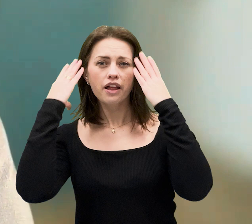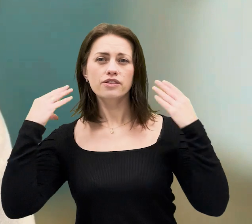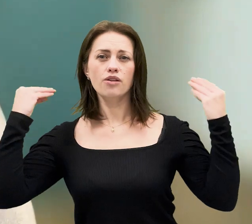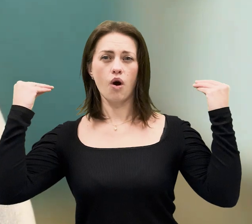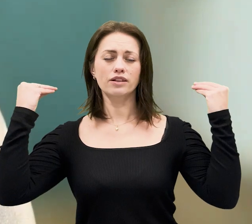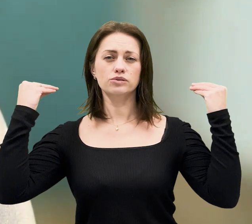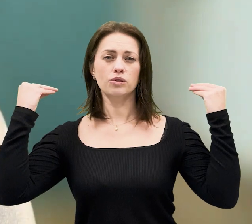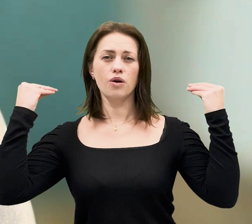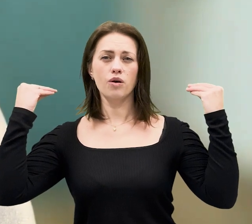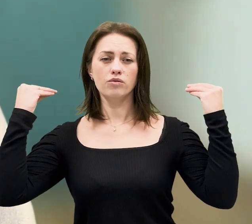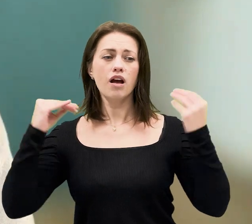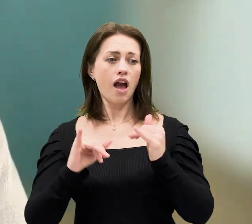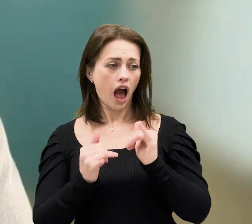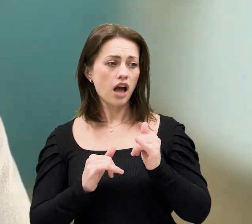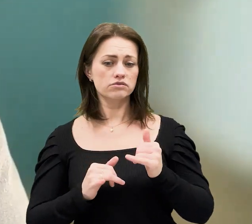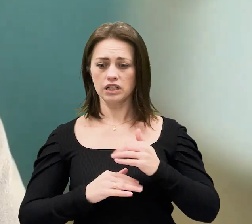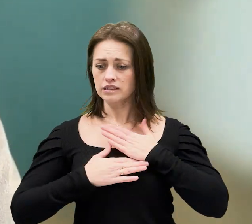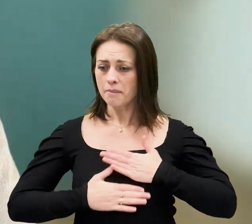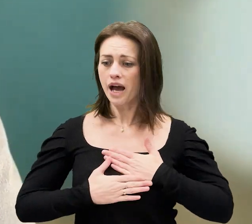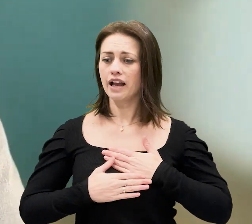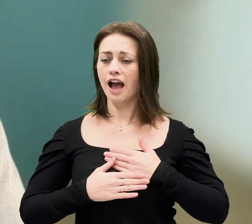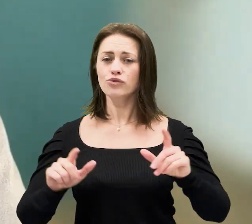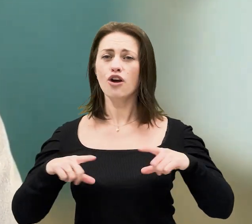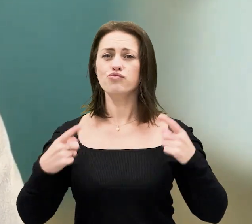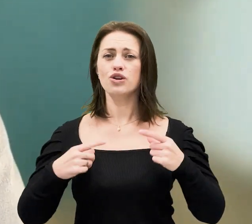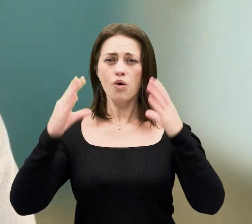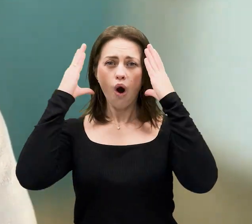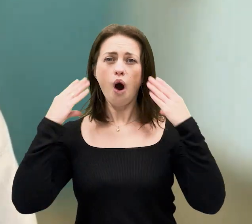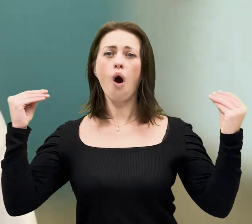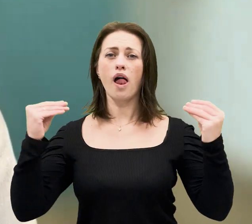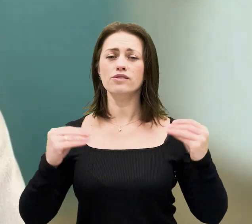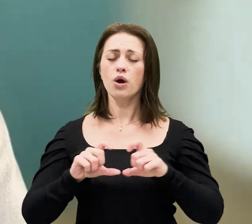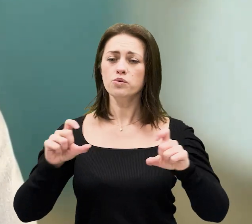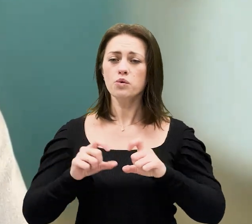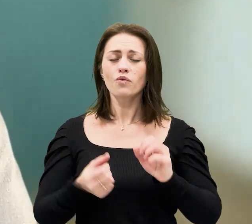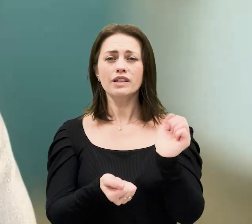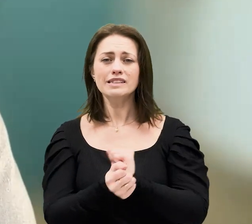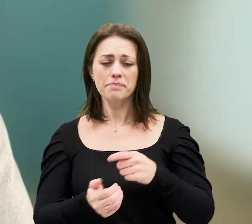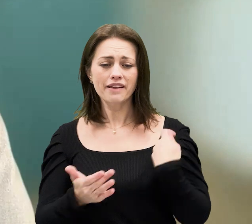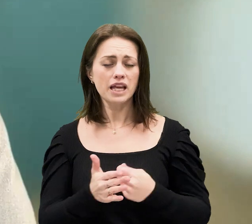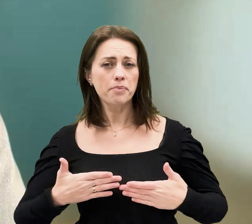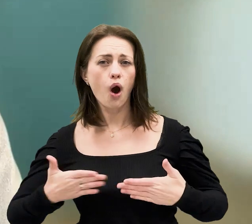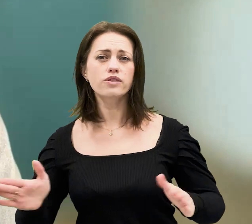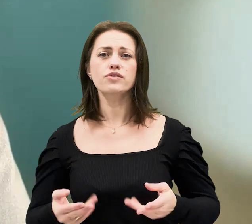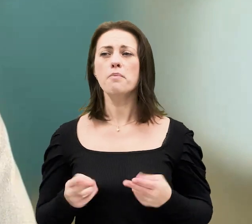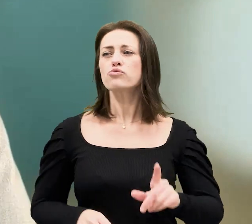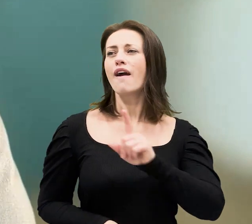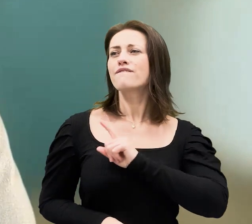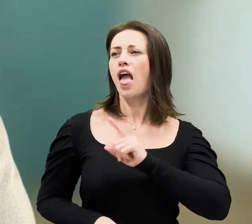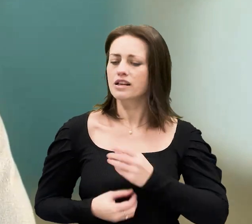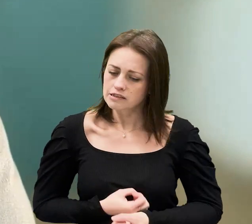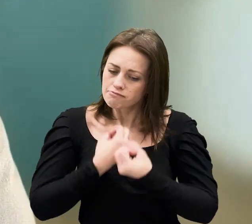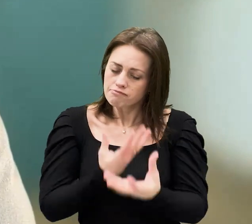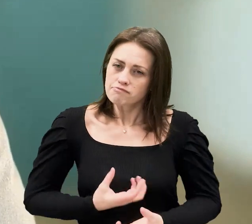the Netherlands, yeah, I'm happy to live in the Netherlands. It's a very open country. You can